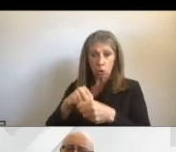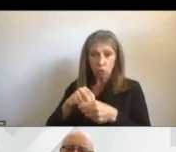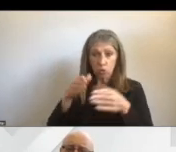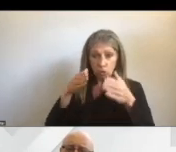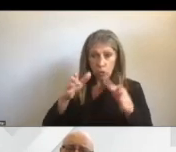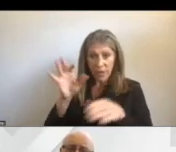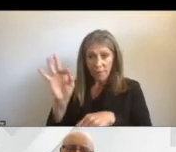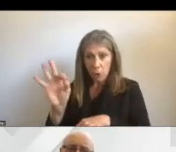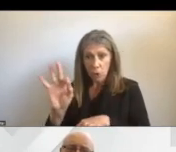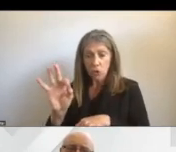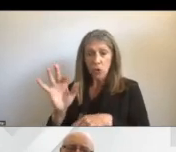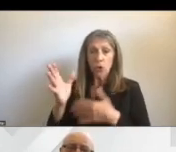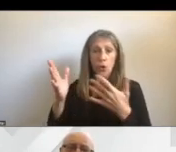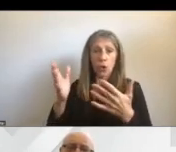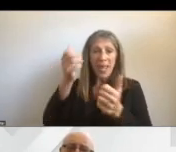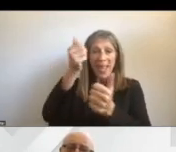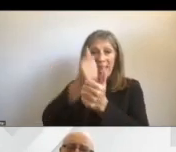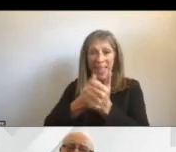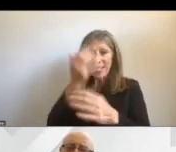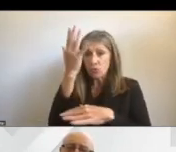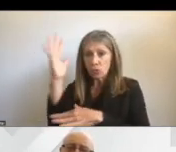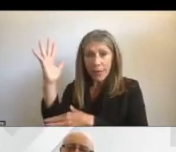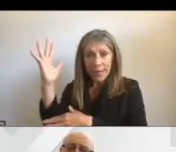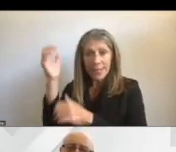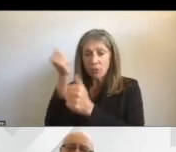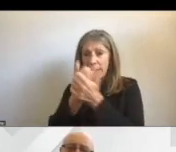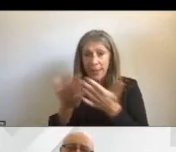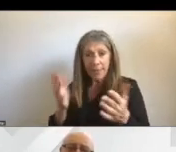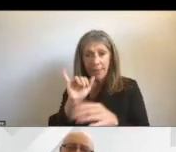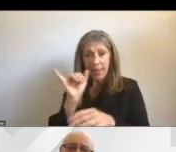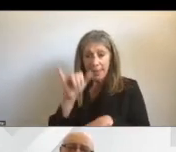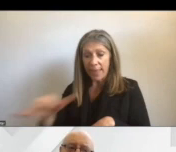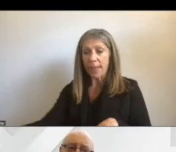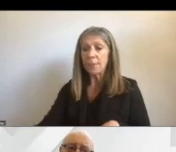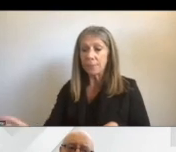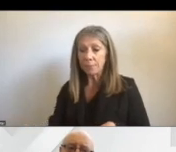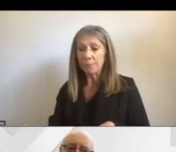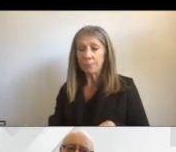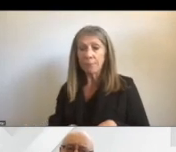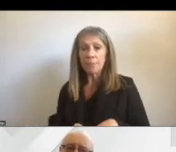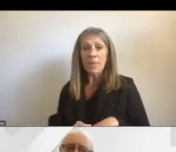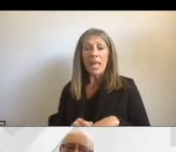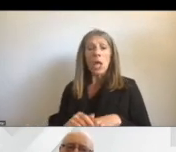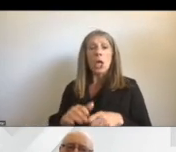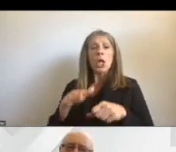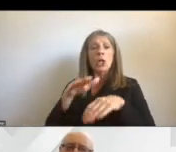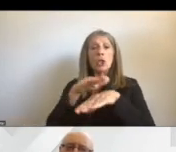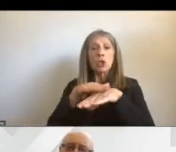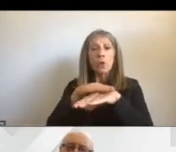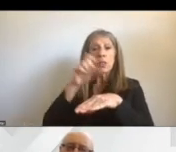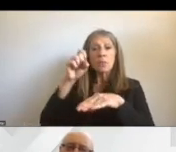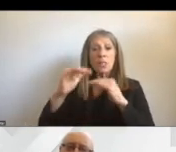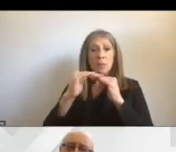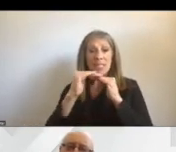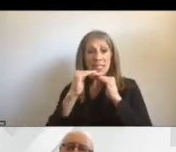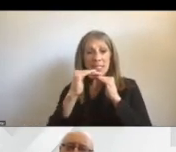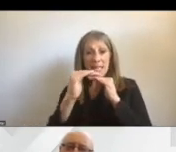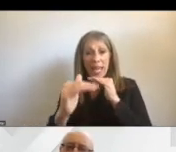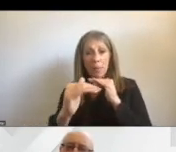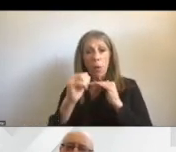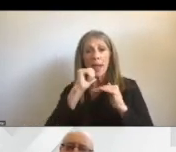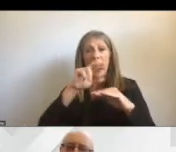van in, it's okay to share the access aisle. Where an access aisle serving only one parking space